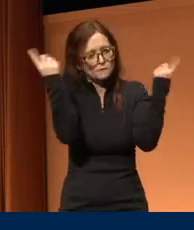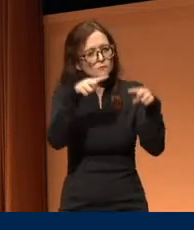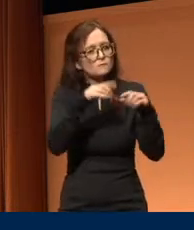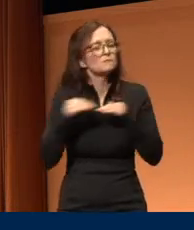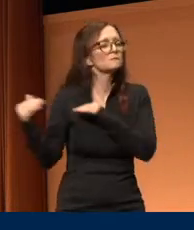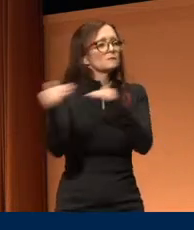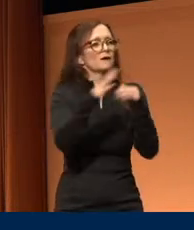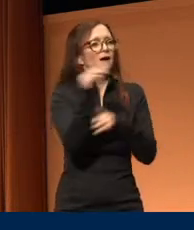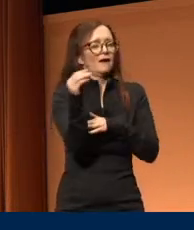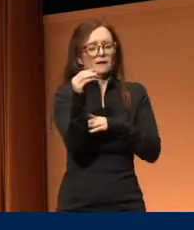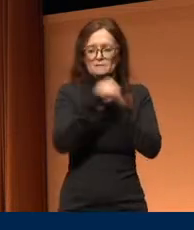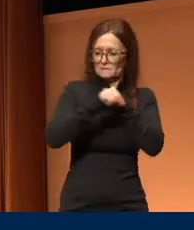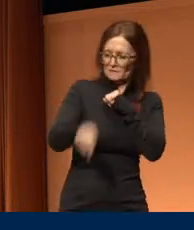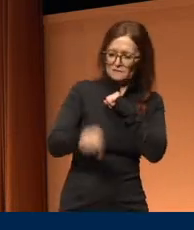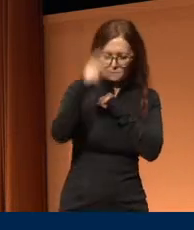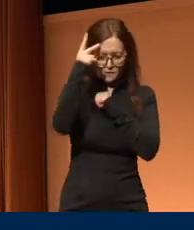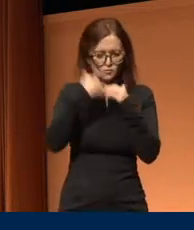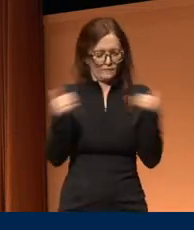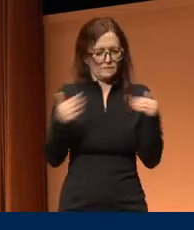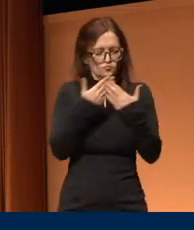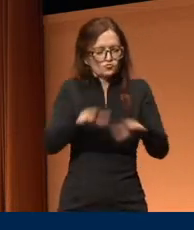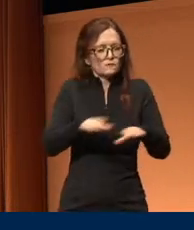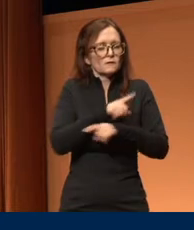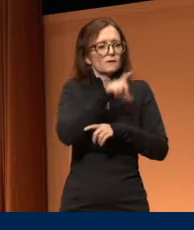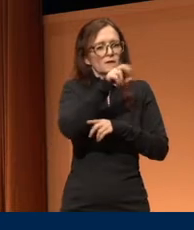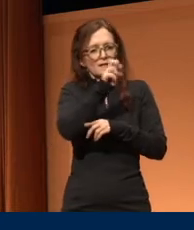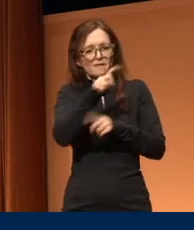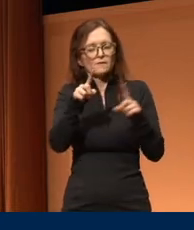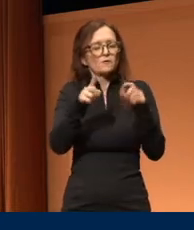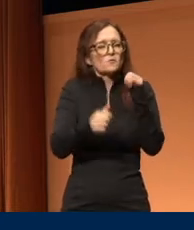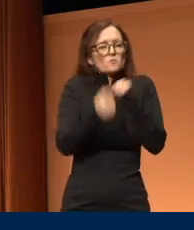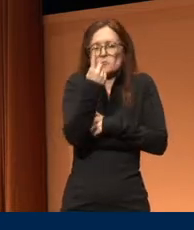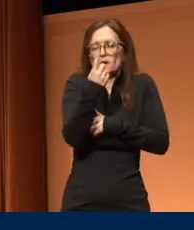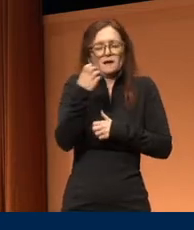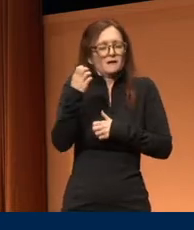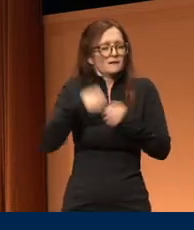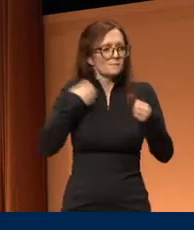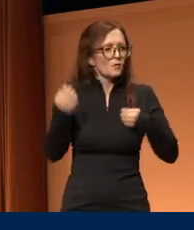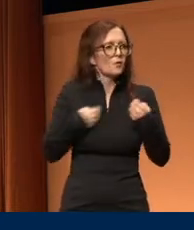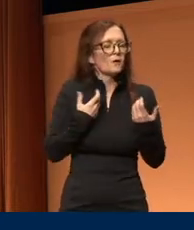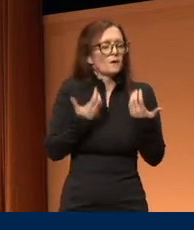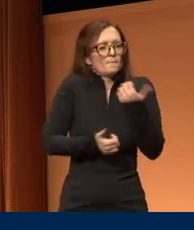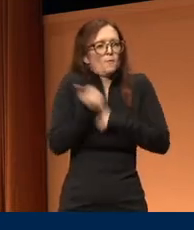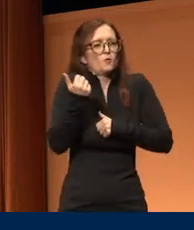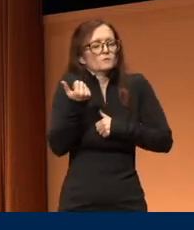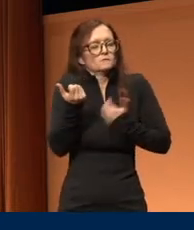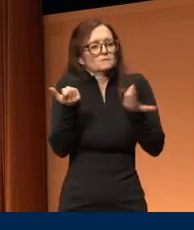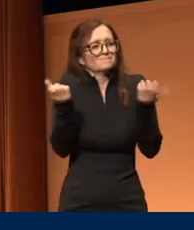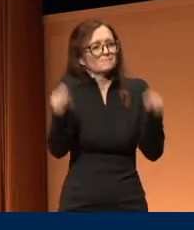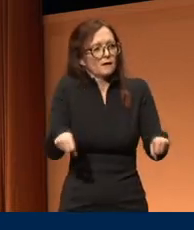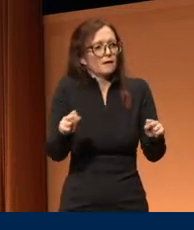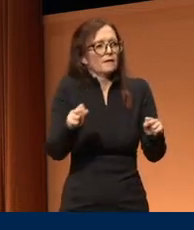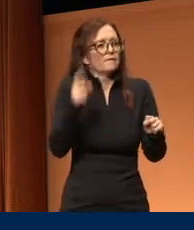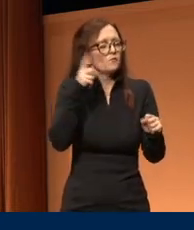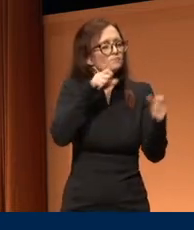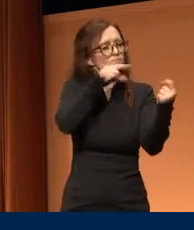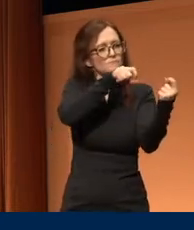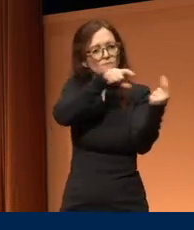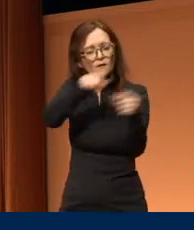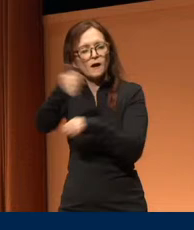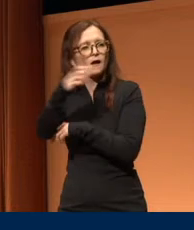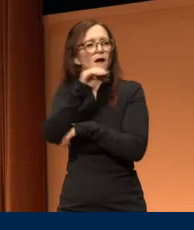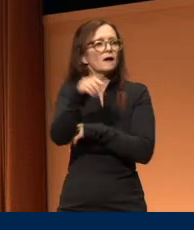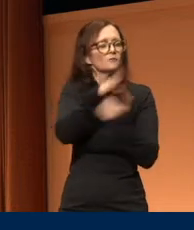to political decision-making. Love is one of the emotions most likely to generate empathy for others and therefore can be